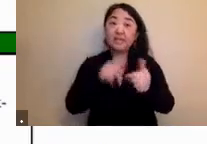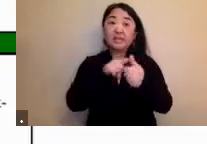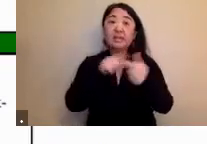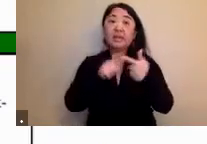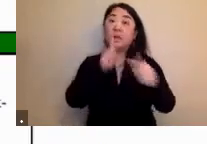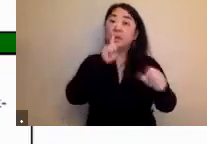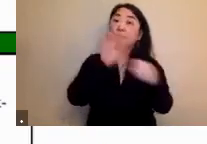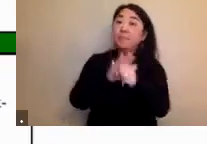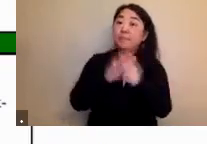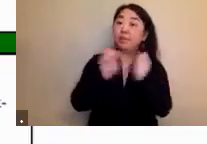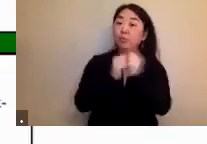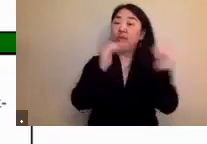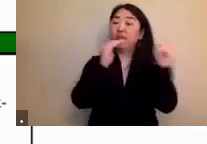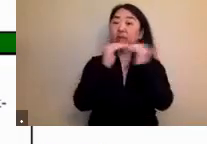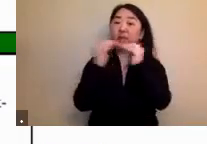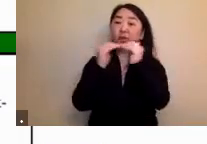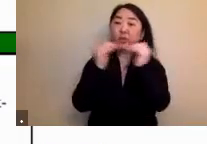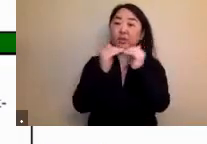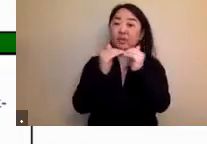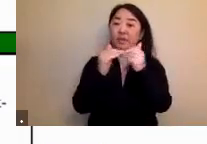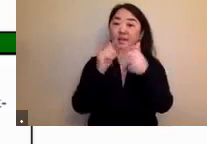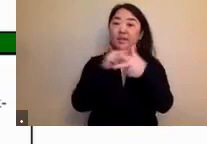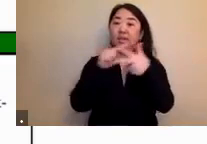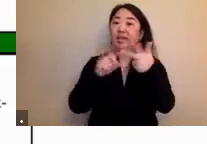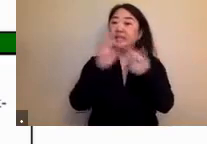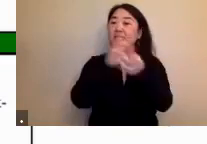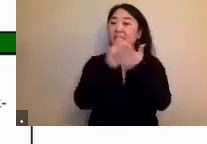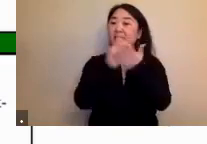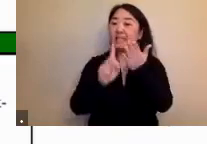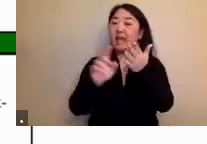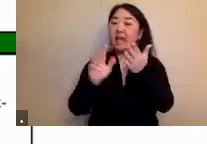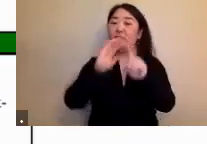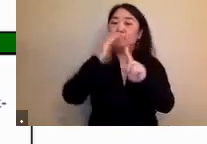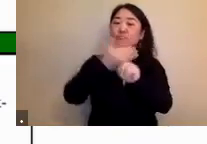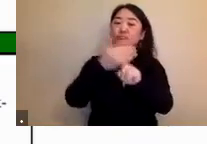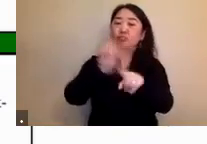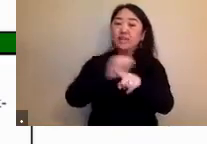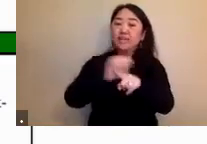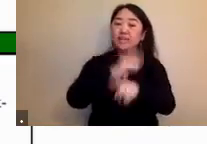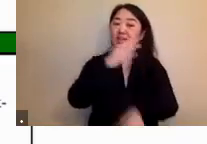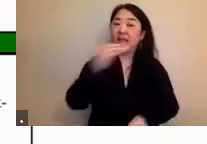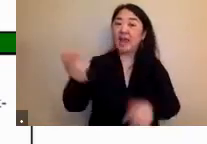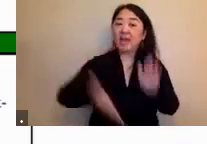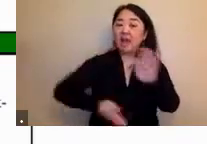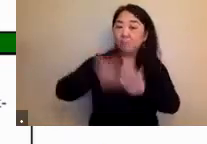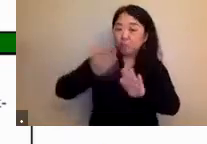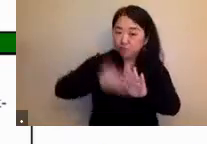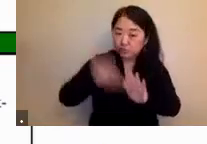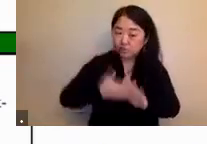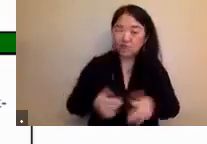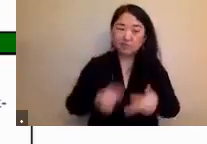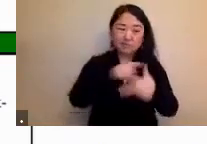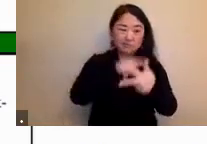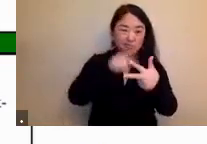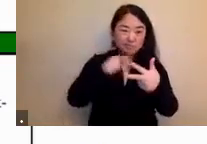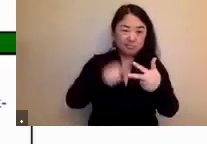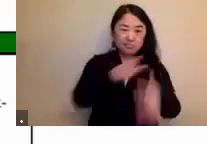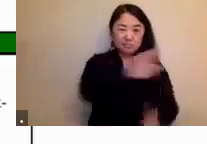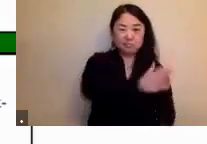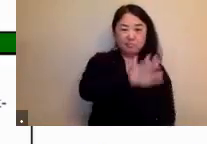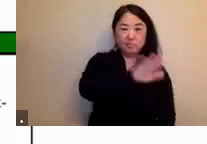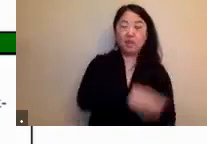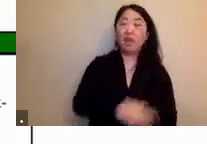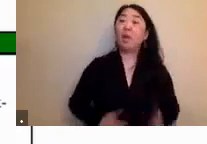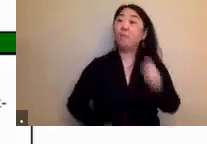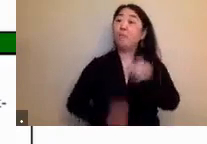equity, design practices, and operations. I will say for the most part, an